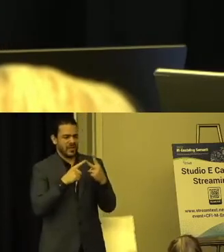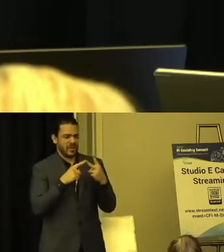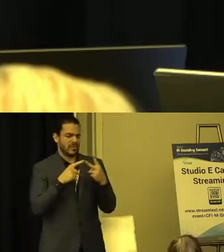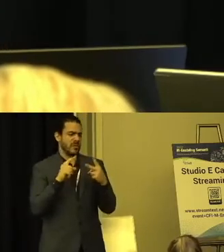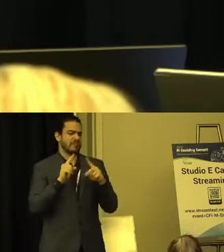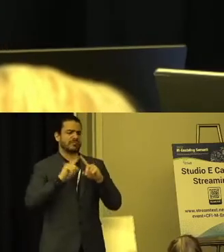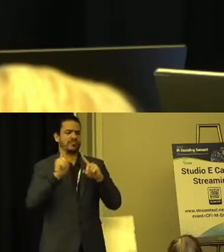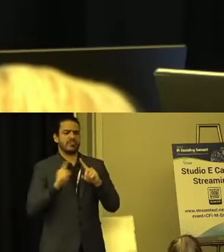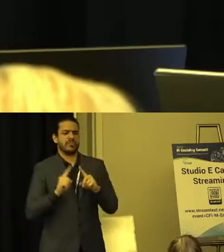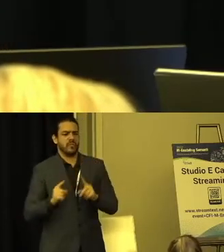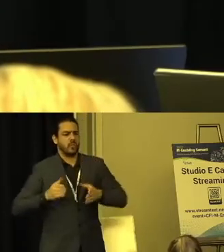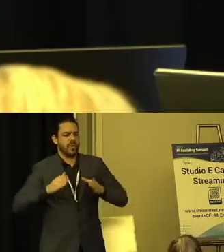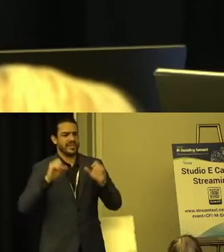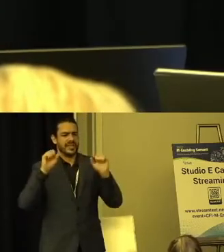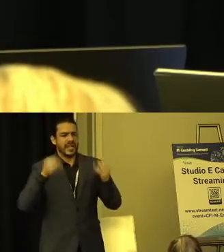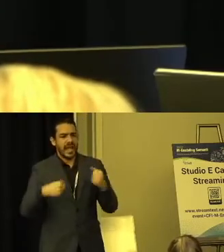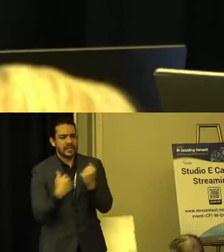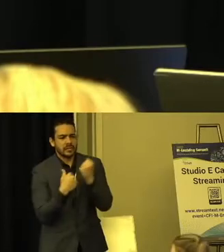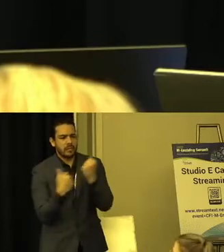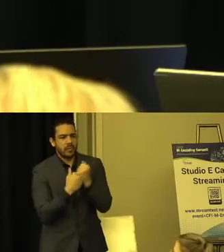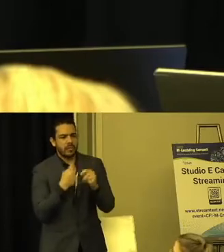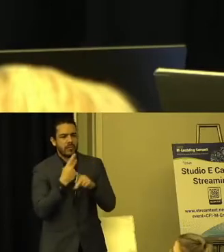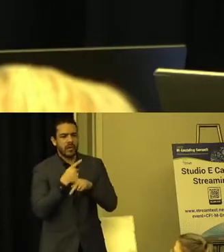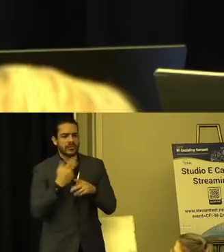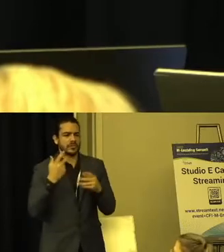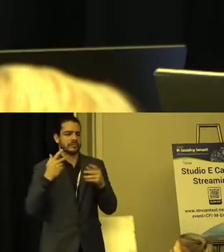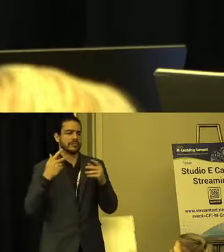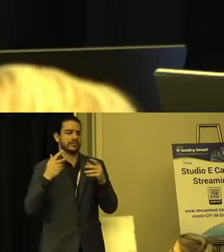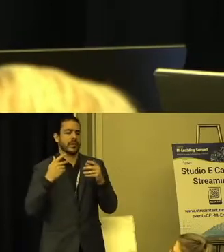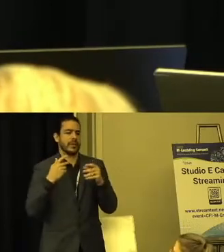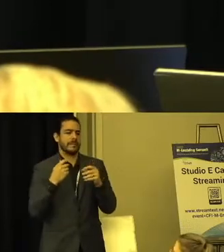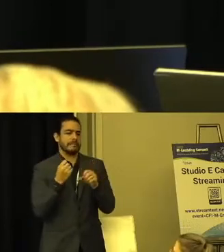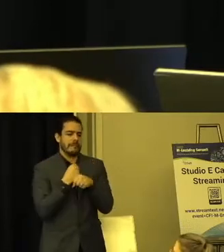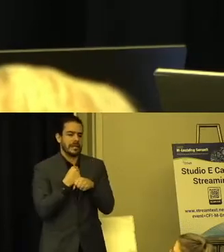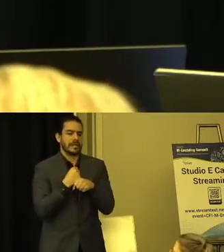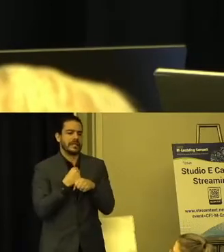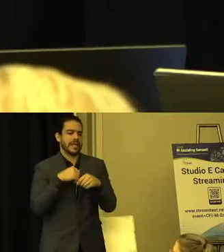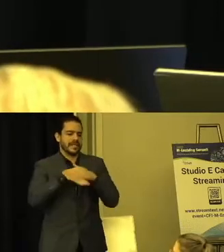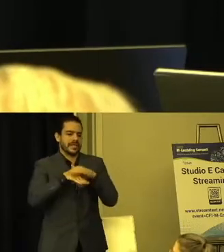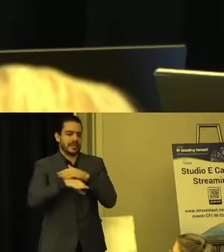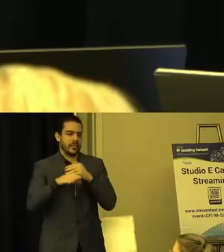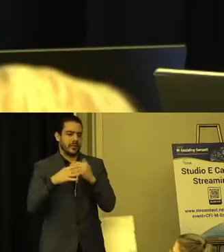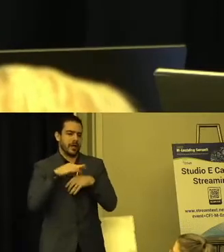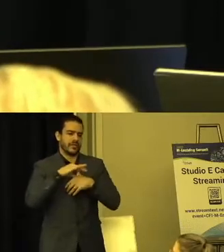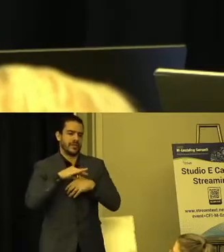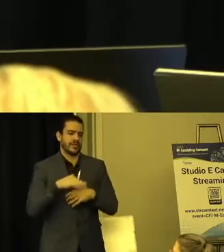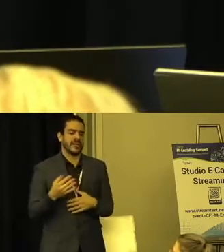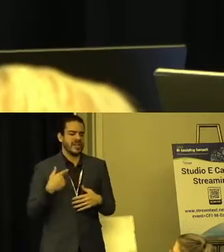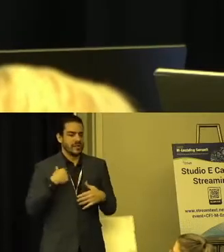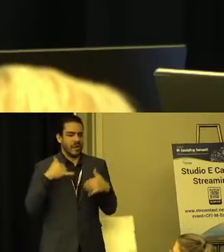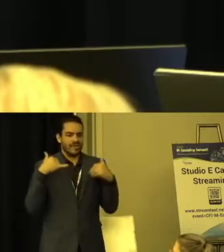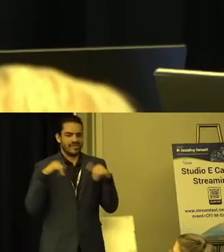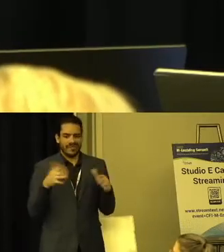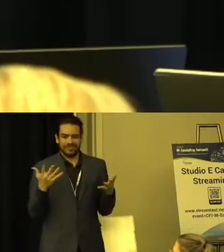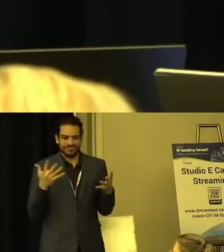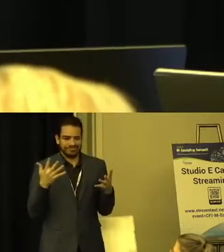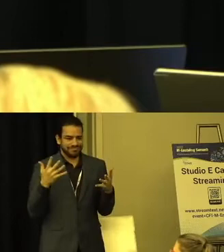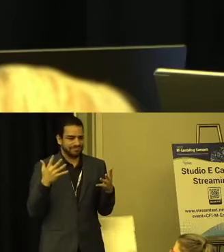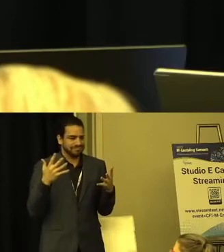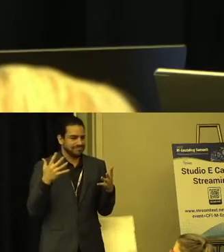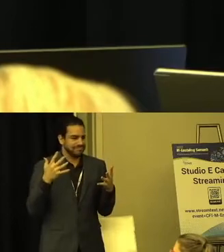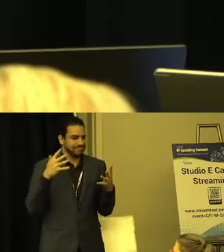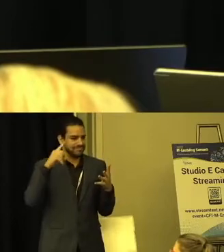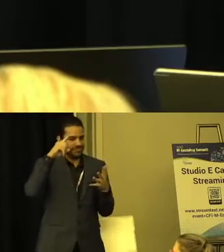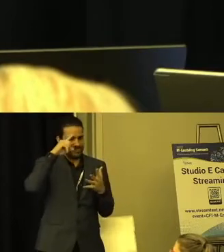you can support production of accessible content. So I'm still puzzled, let's say,